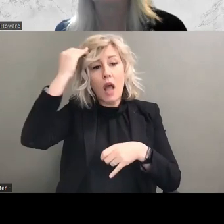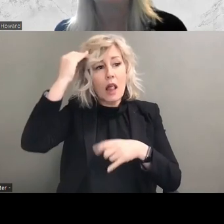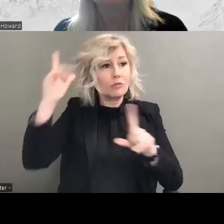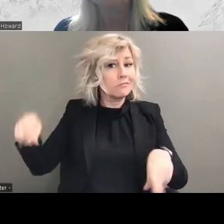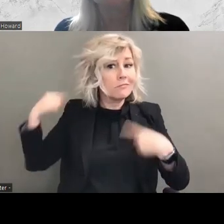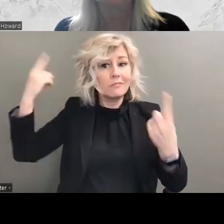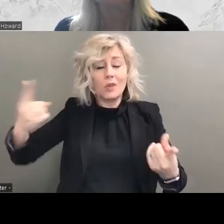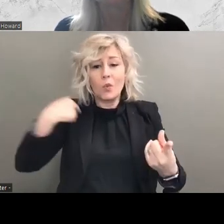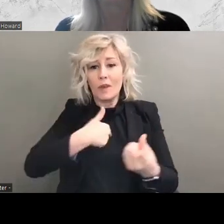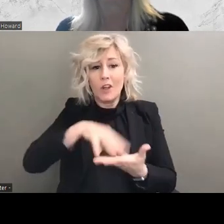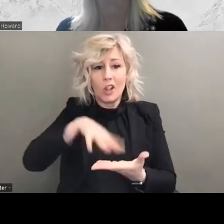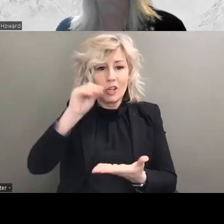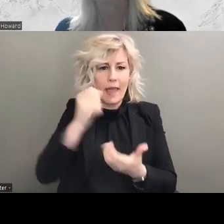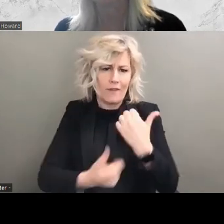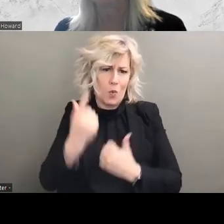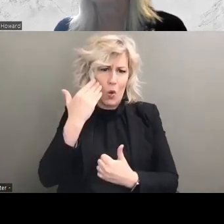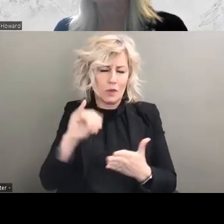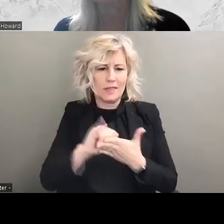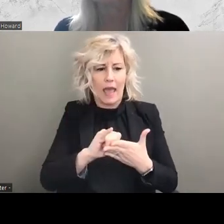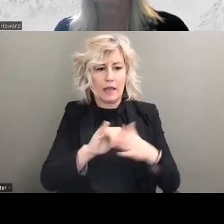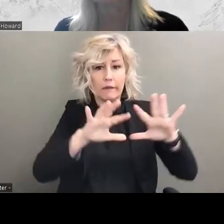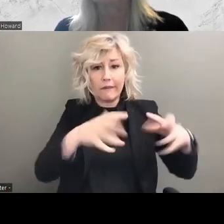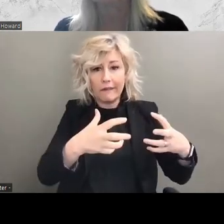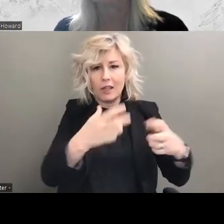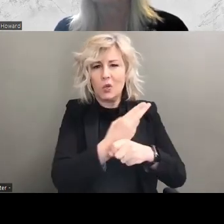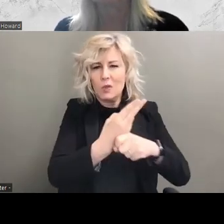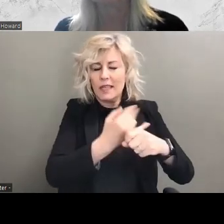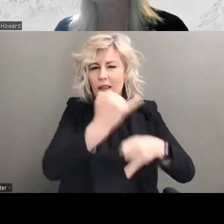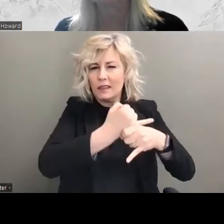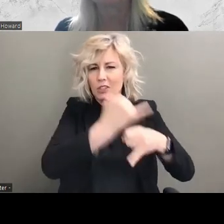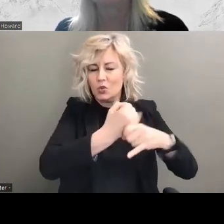history, everybody knows that congregate care or use of